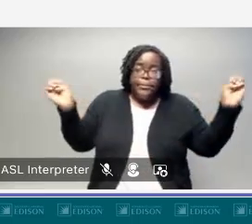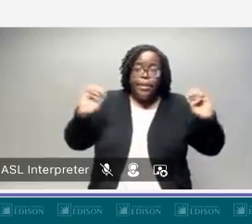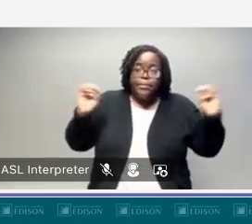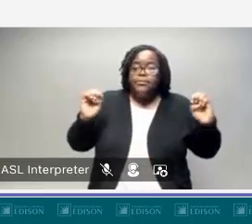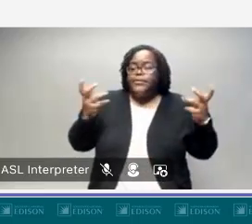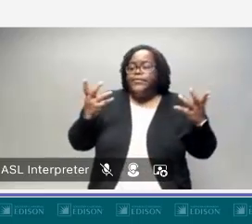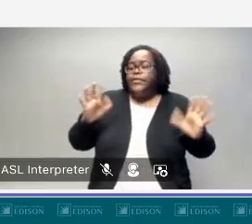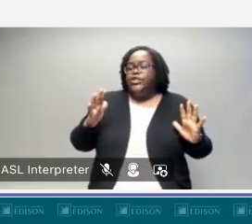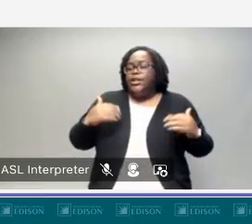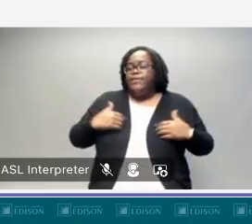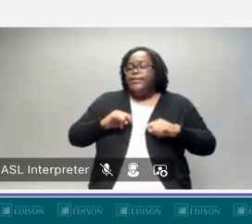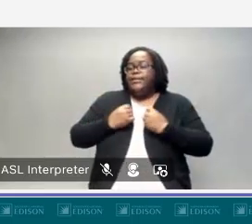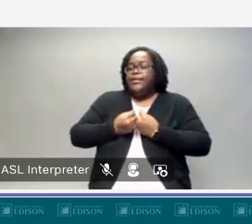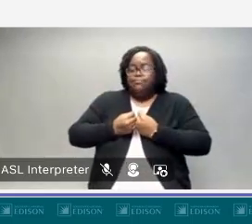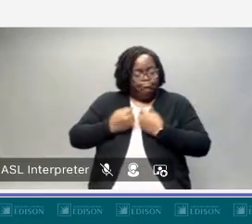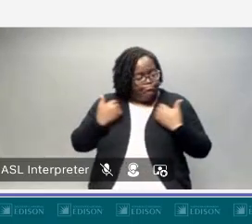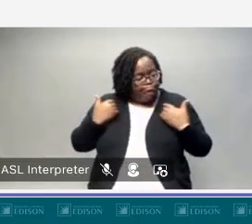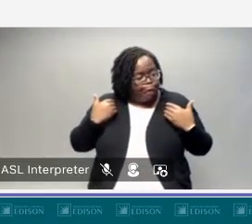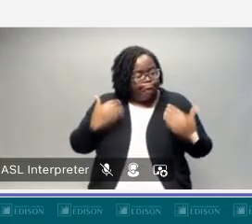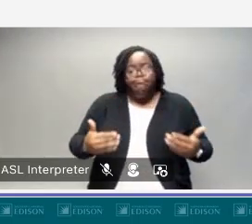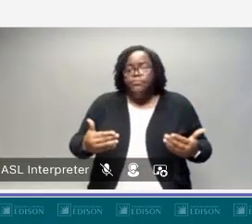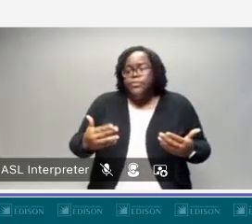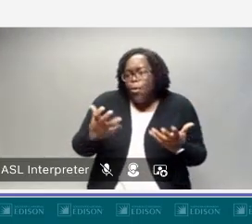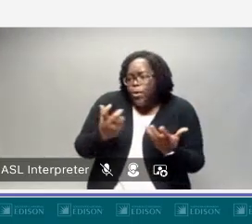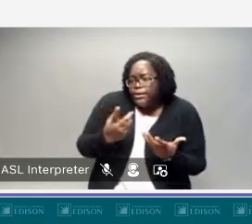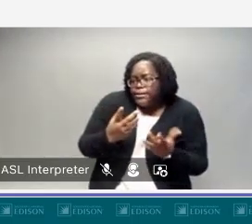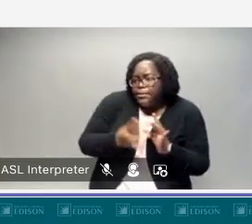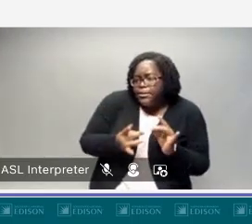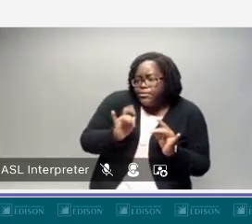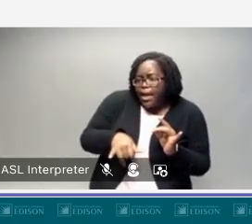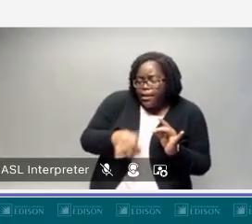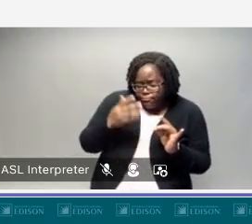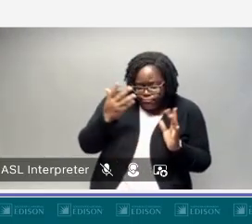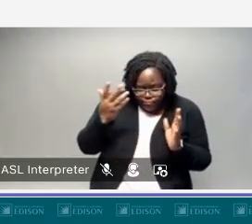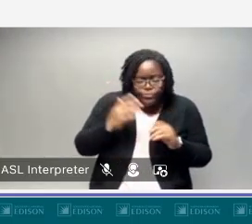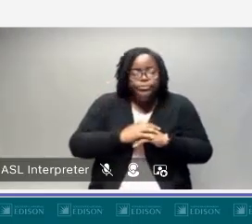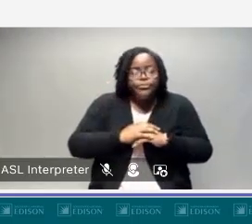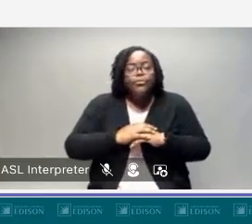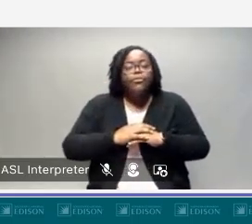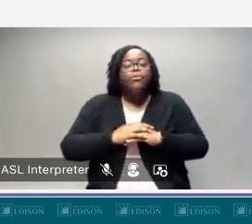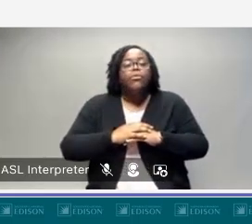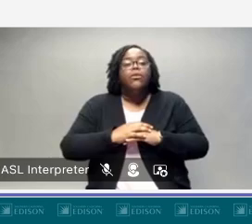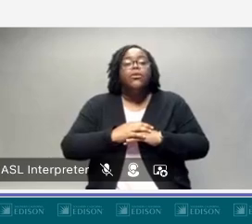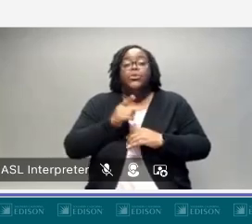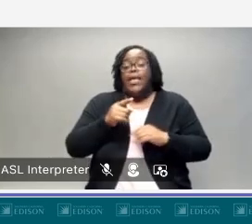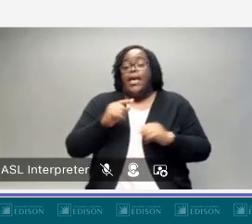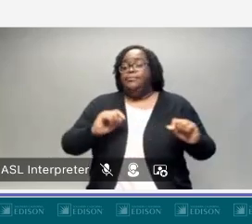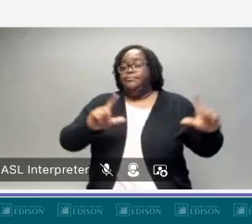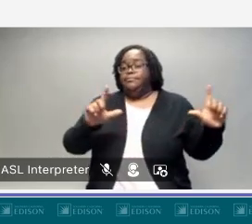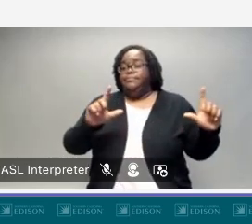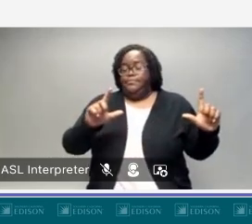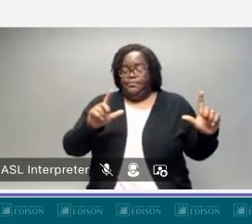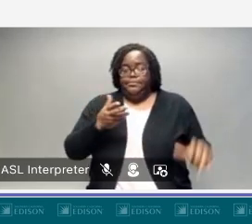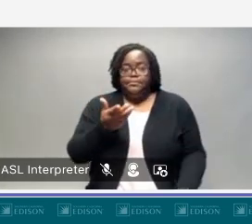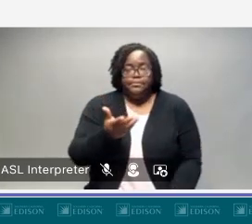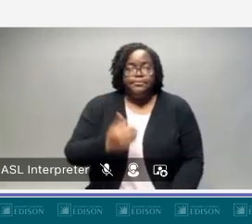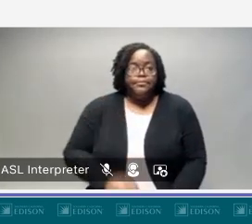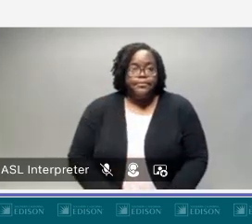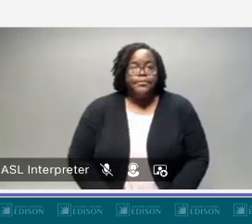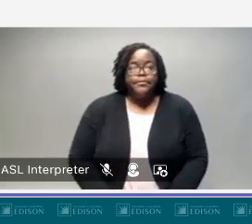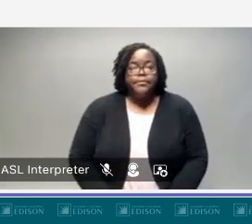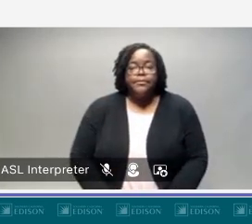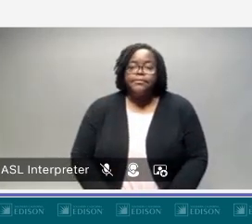team ready to go to work. And I just thought it was worth mentioning that up front. So this slide is a little